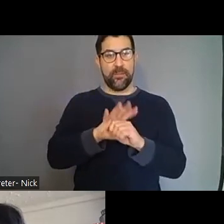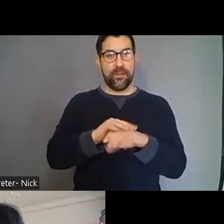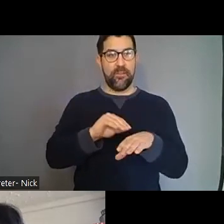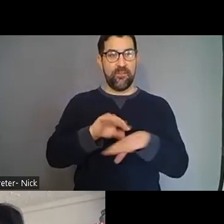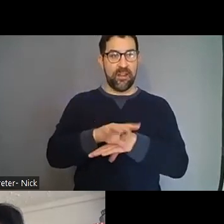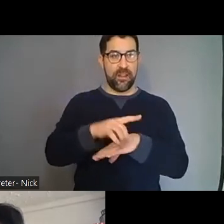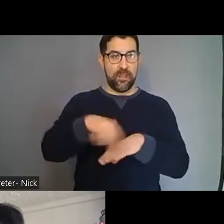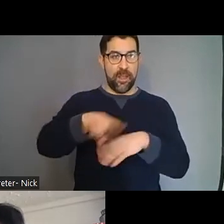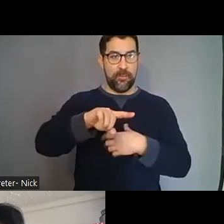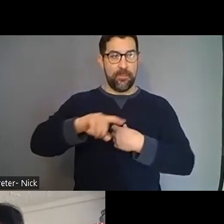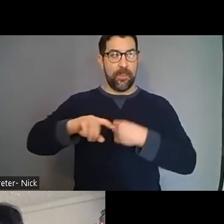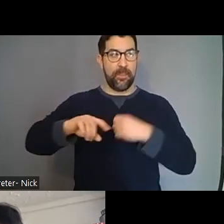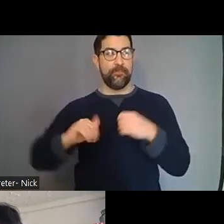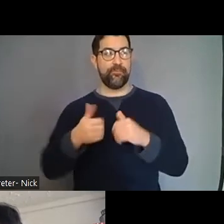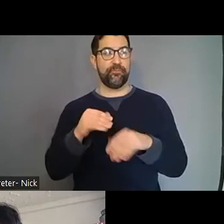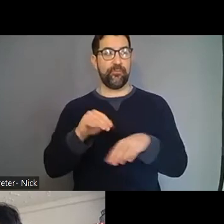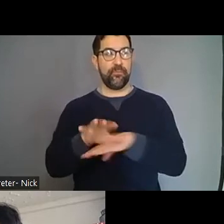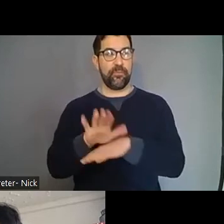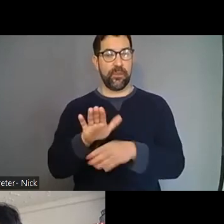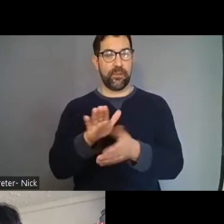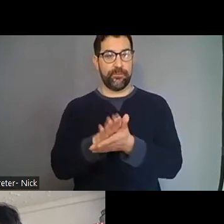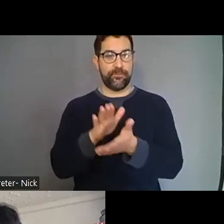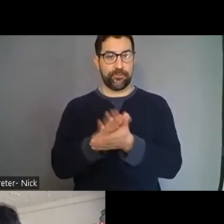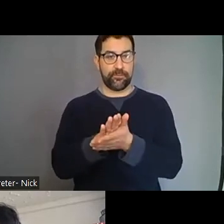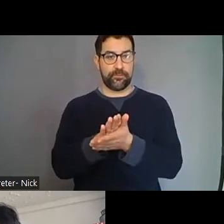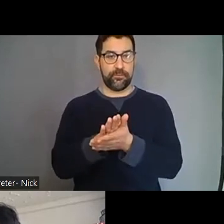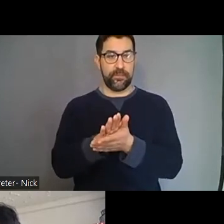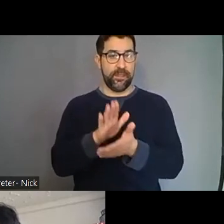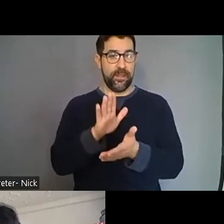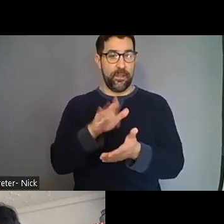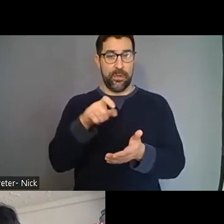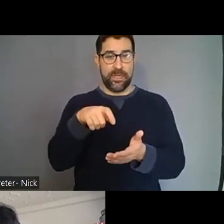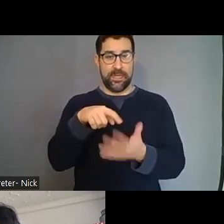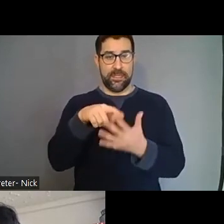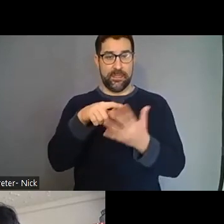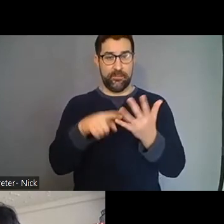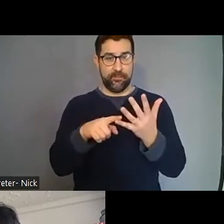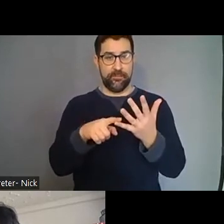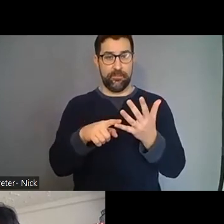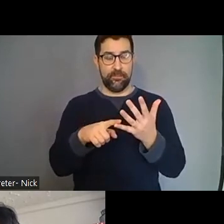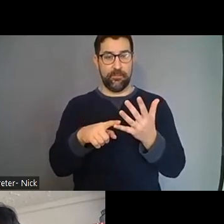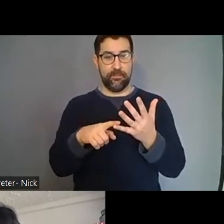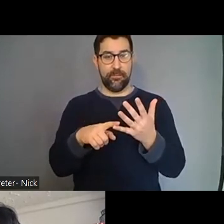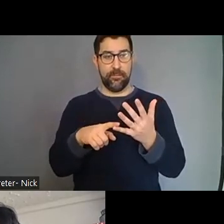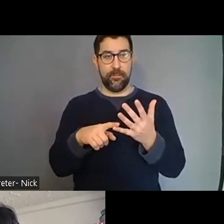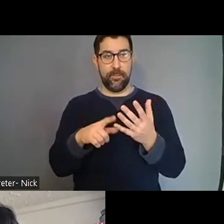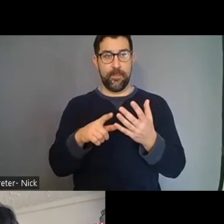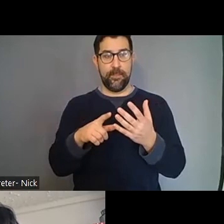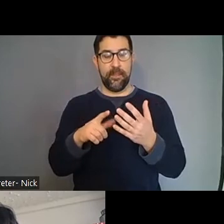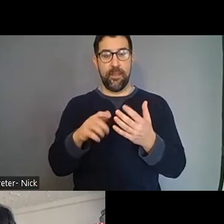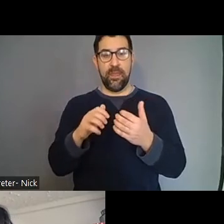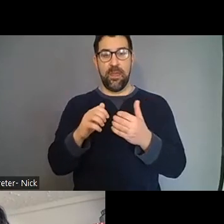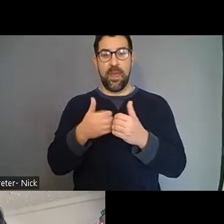how the pandemic has affected their school, and what their needs are, and then how that could